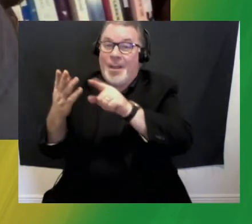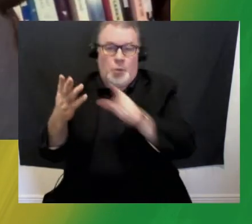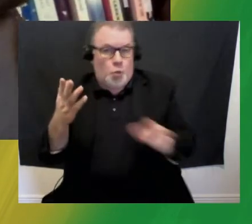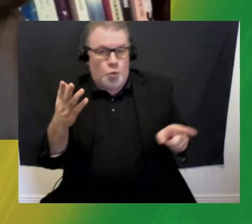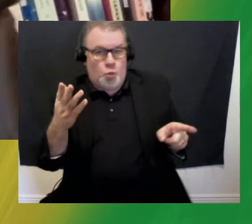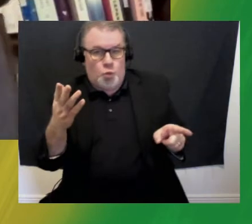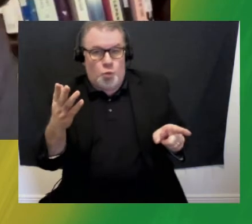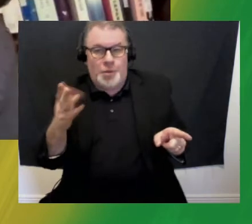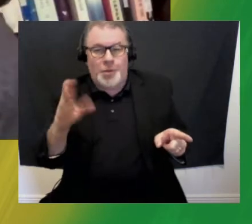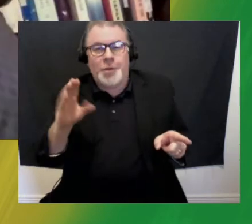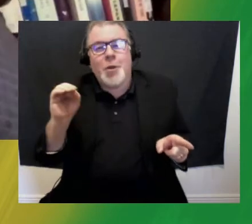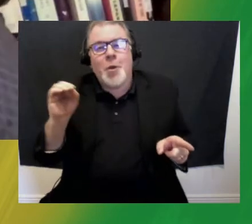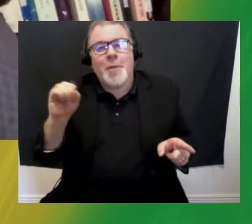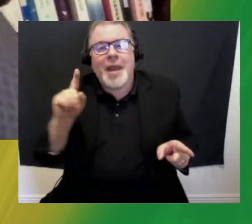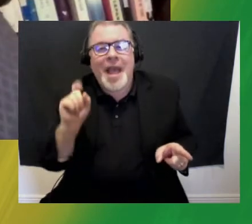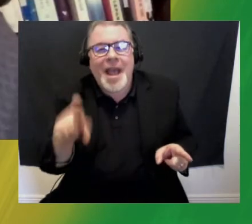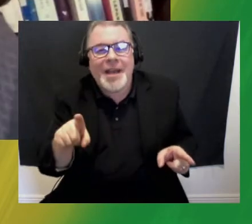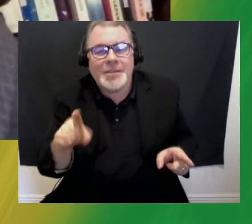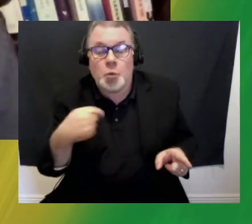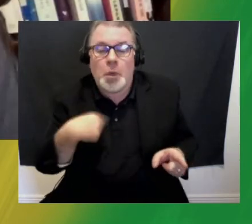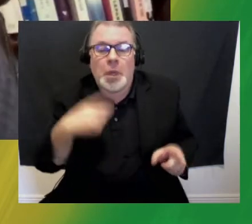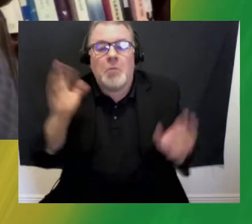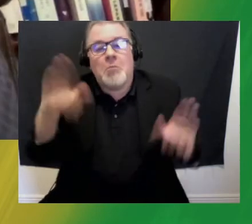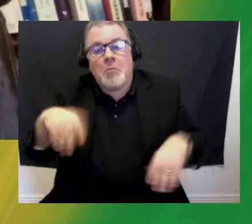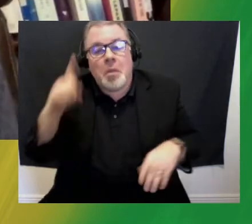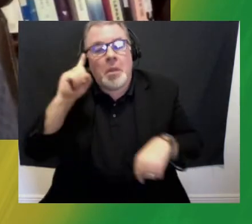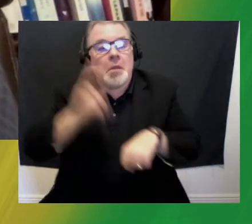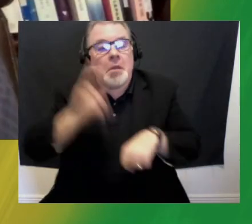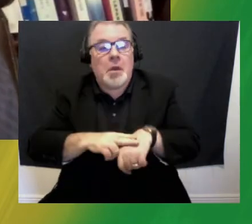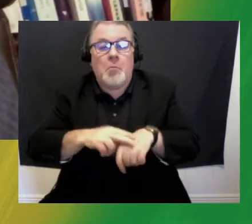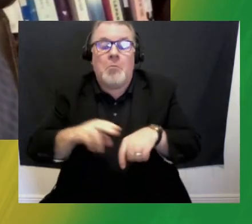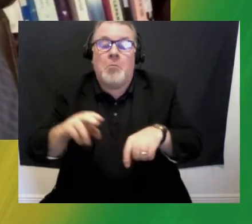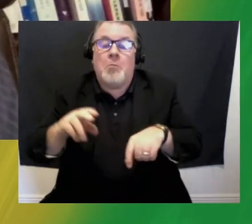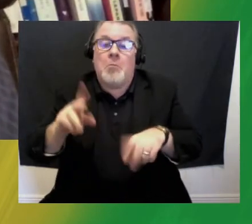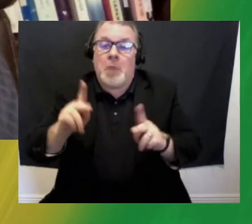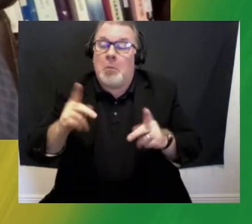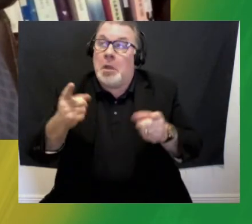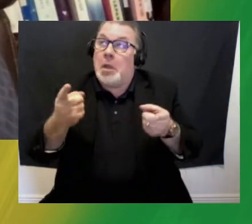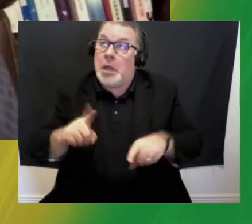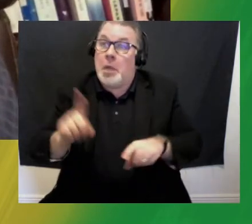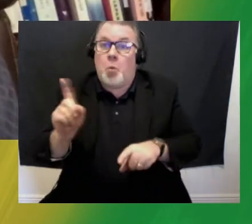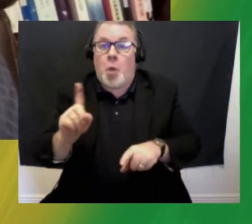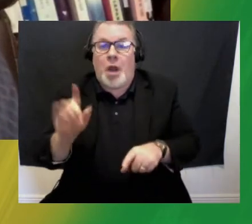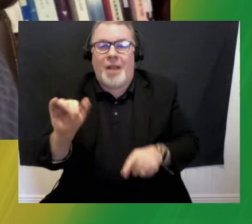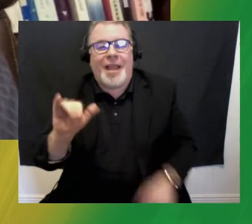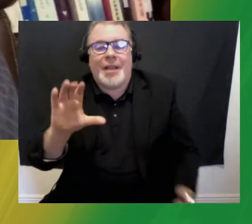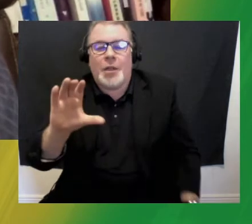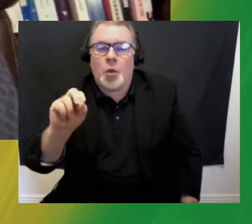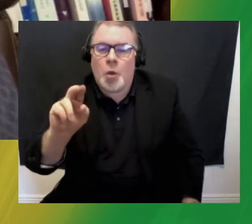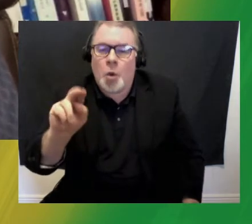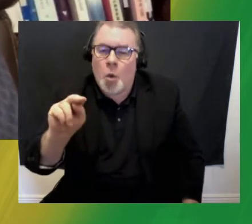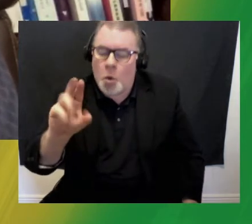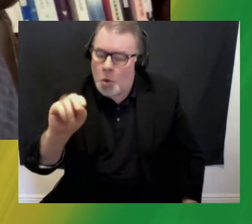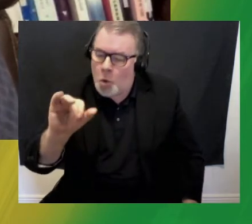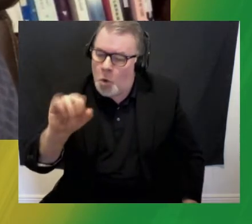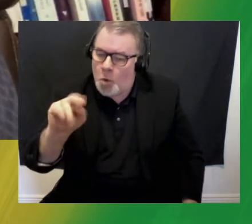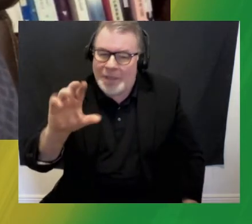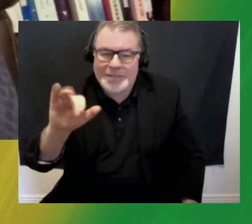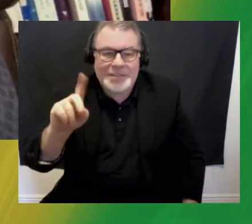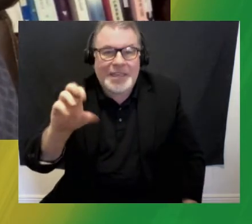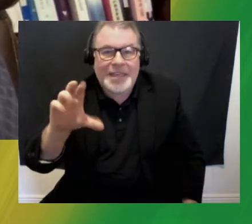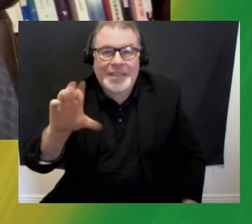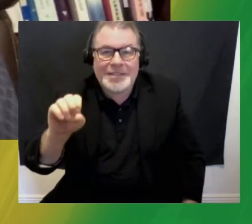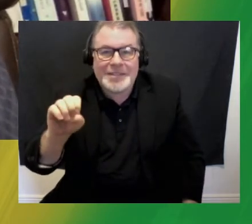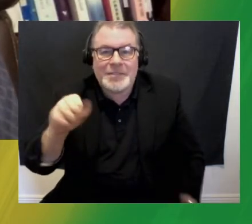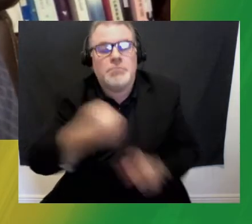ever asked that question. We just sort of take it for granted that people end up where they end up like it's a coincidence. And yet we know better, right? The people